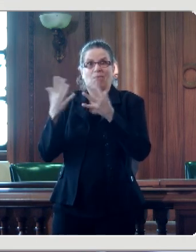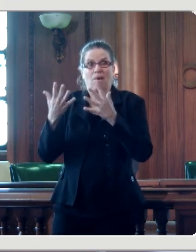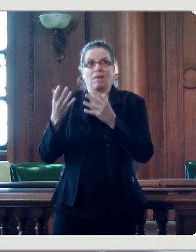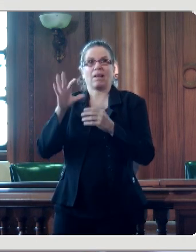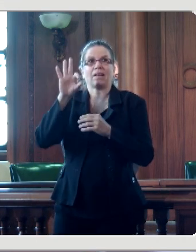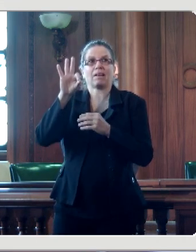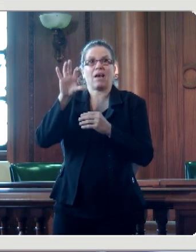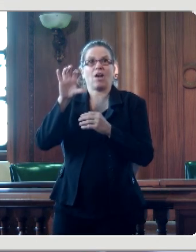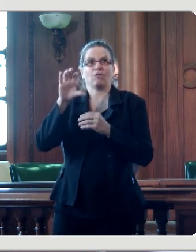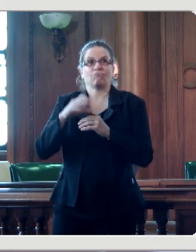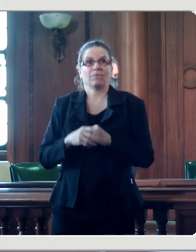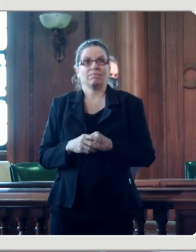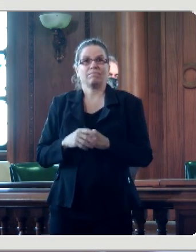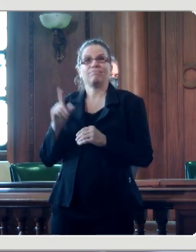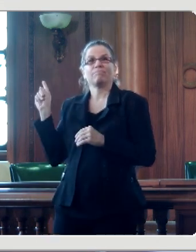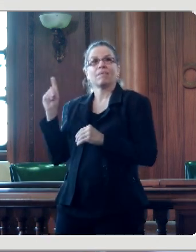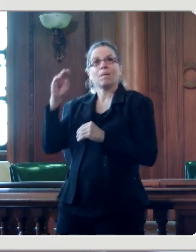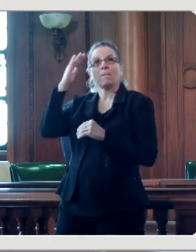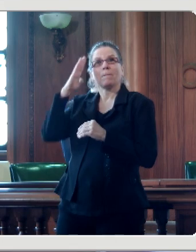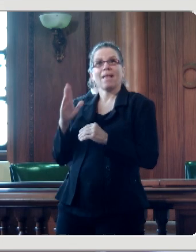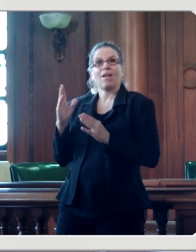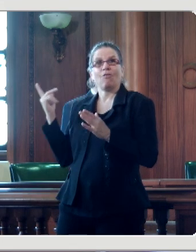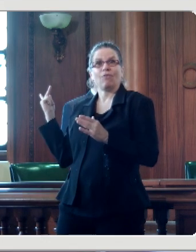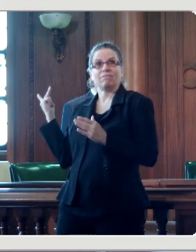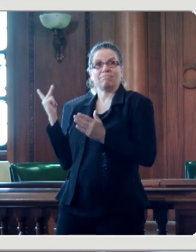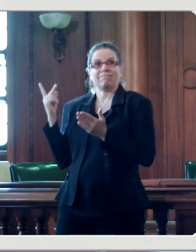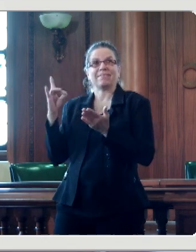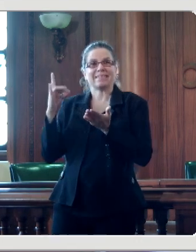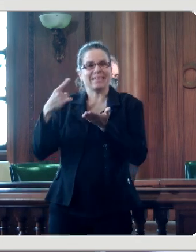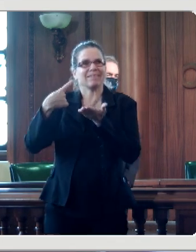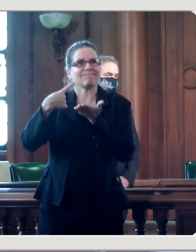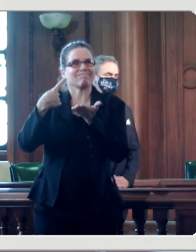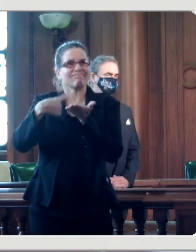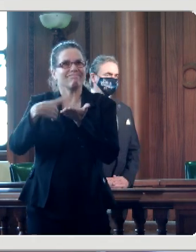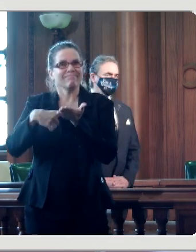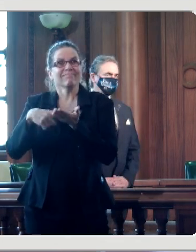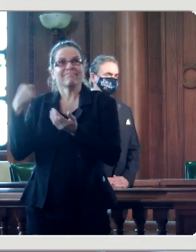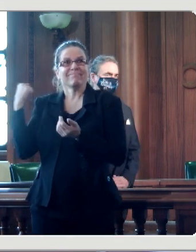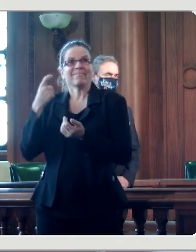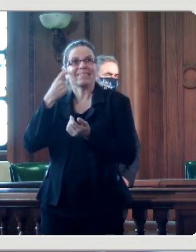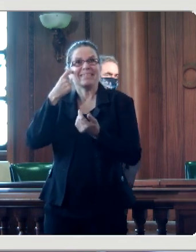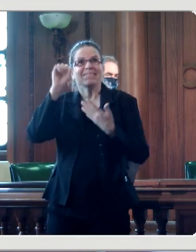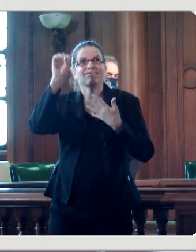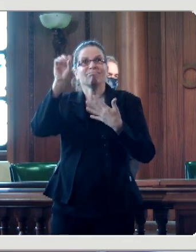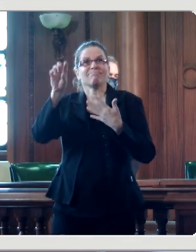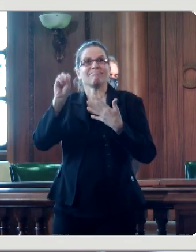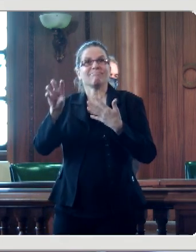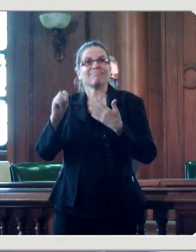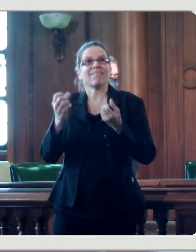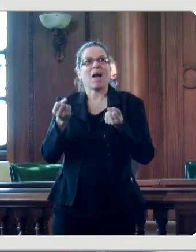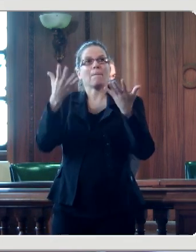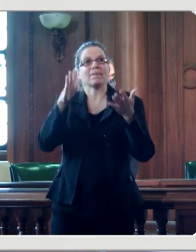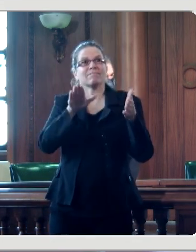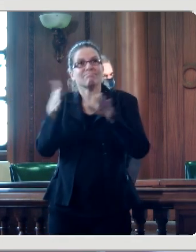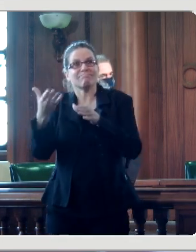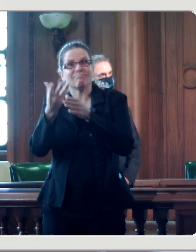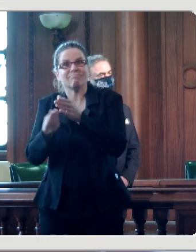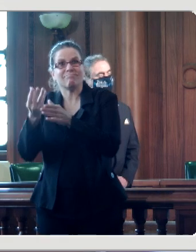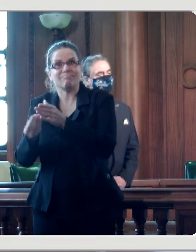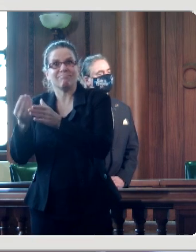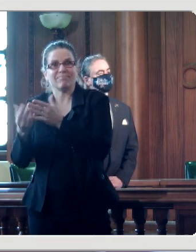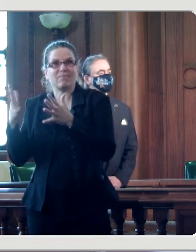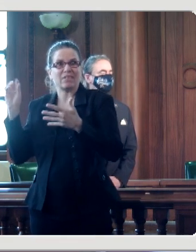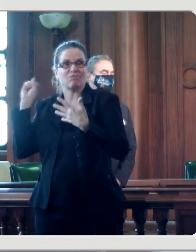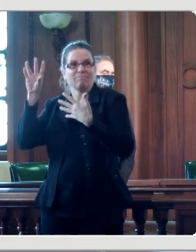you about the deaths that we have experienced since I last reported, and that was